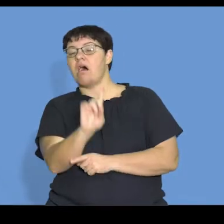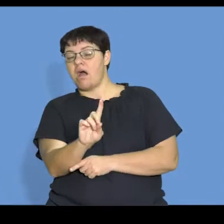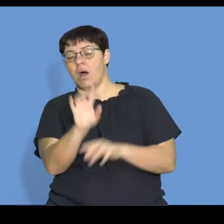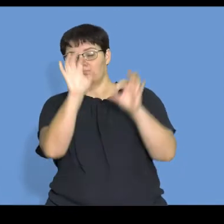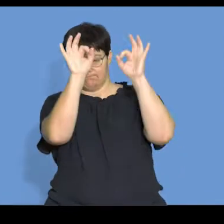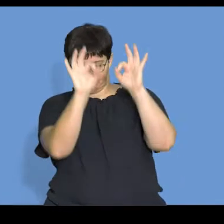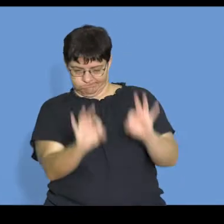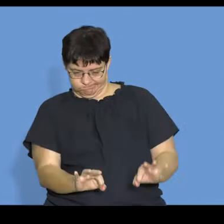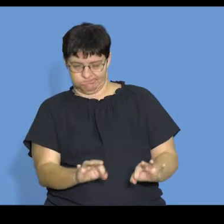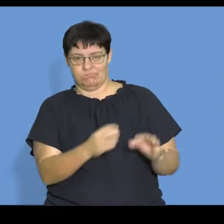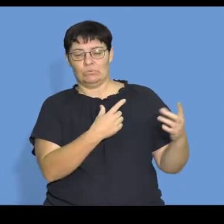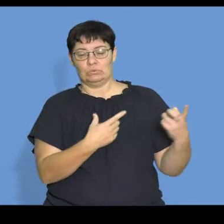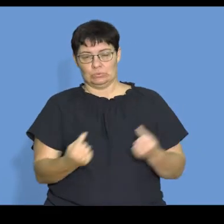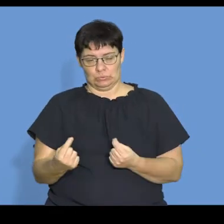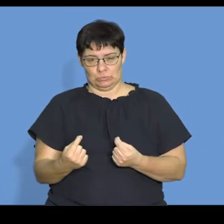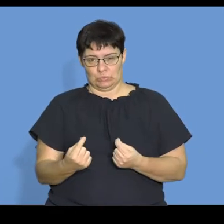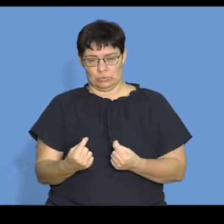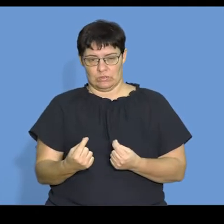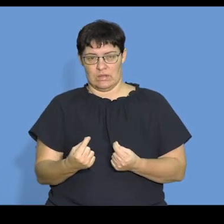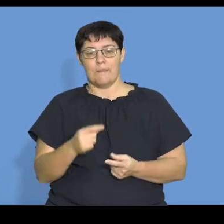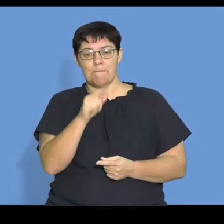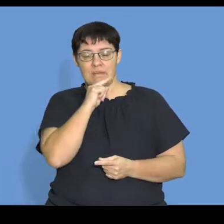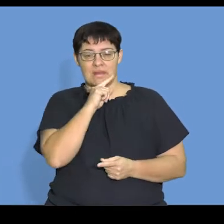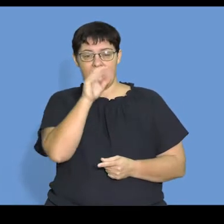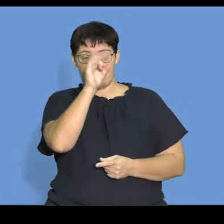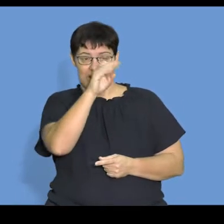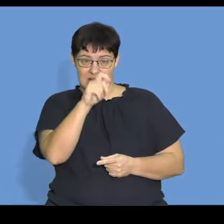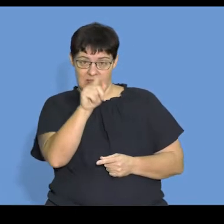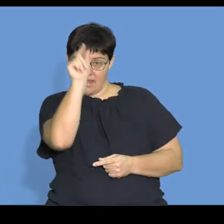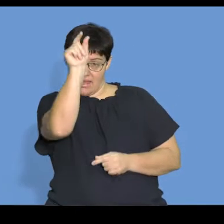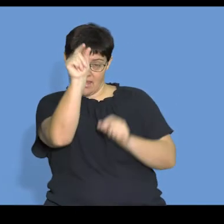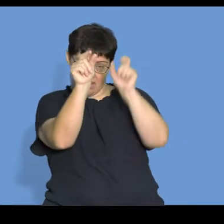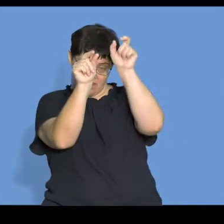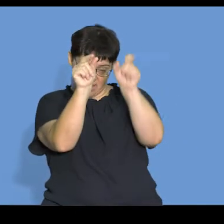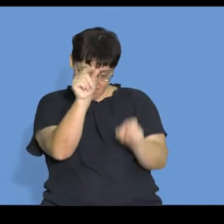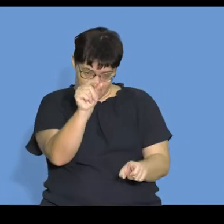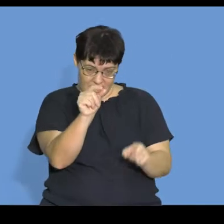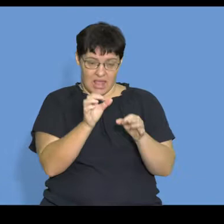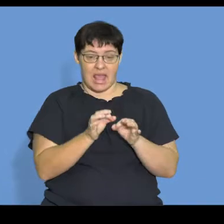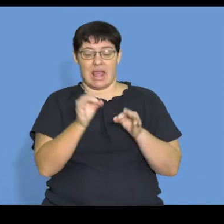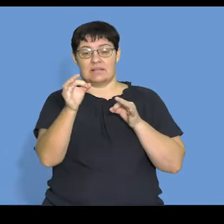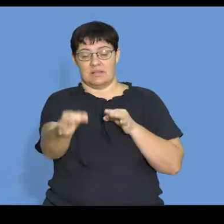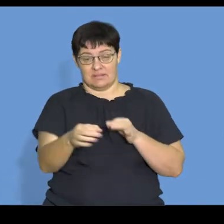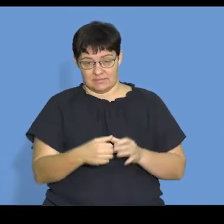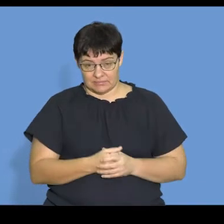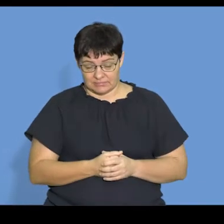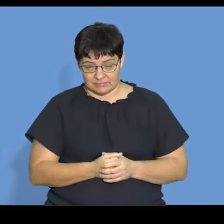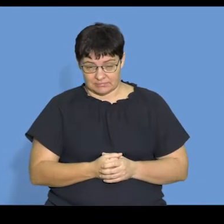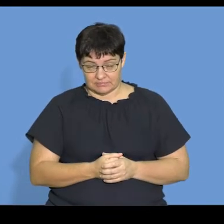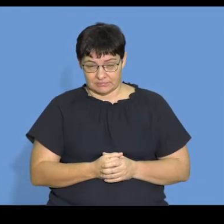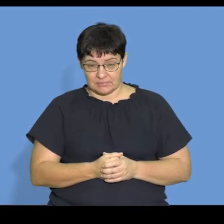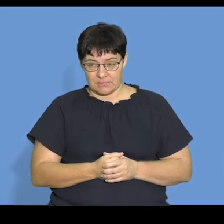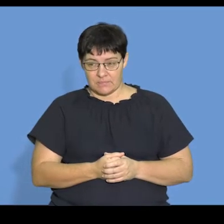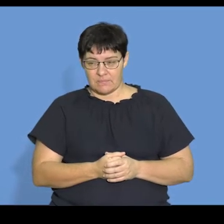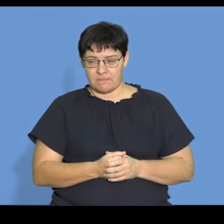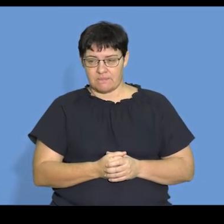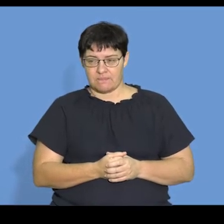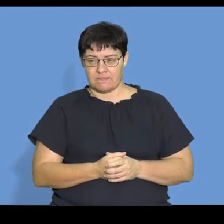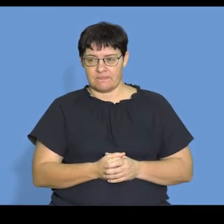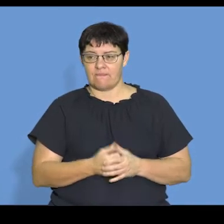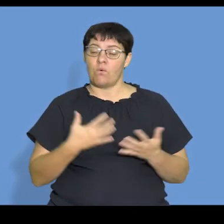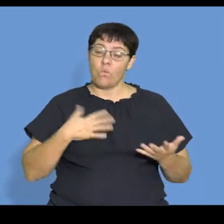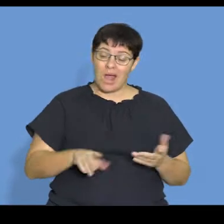correctly by expanding the factors, right? So in this example that I just gave you here, if I want to